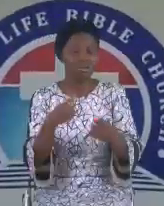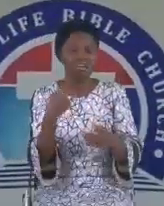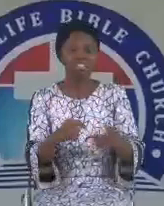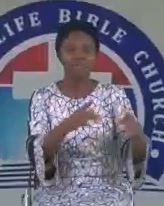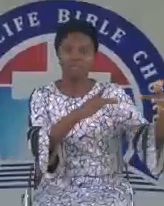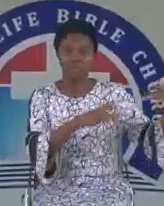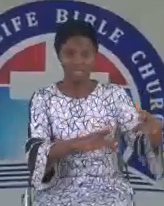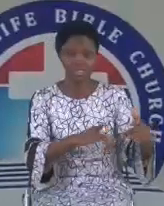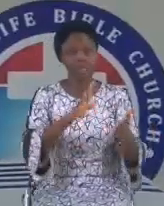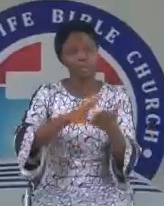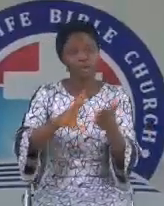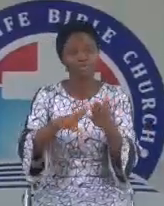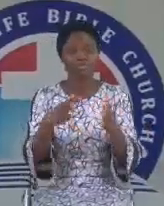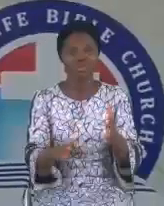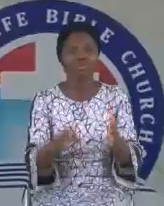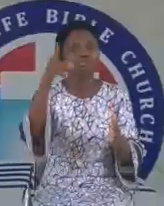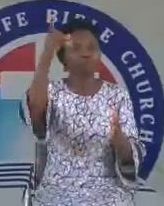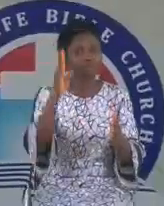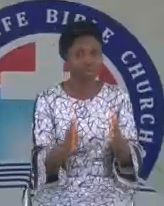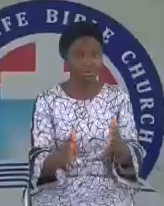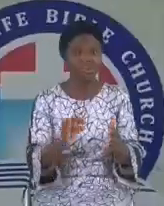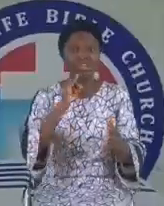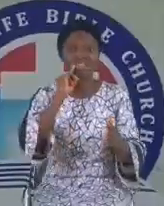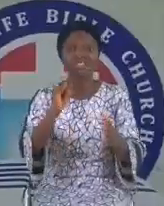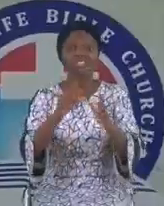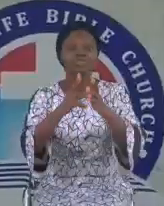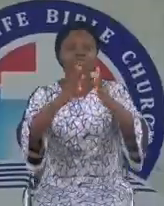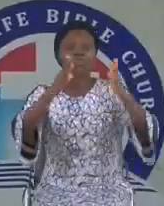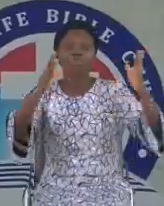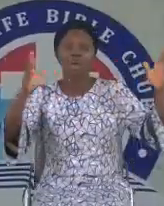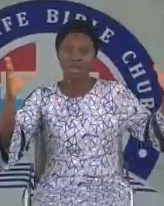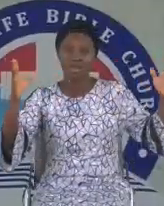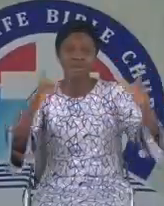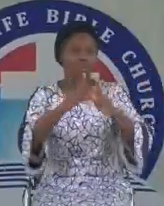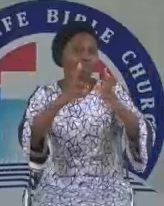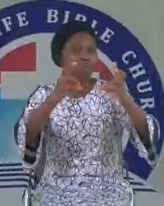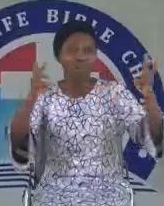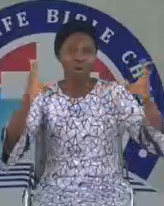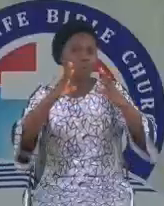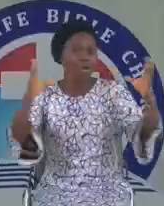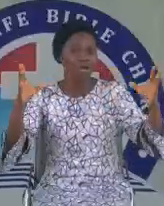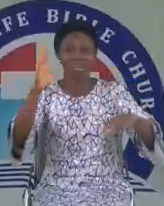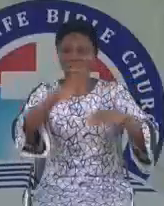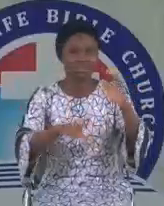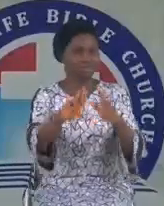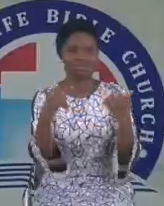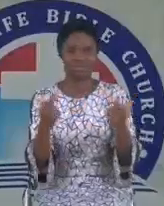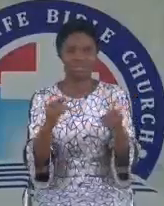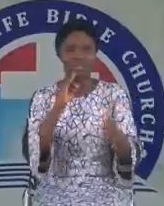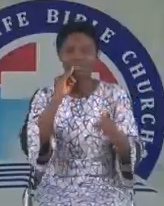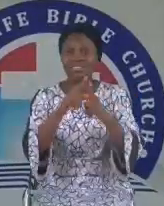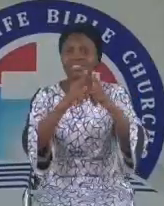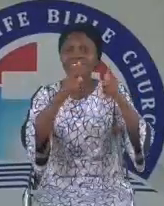the forgiveness of God is wider than your sin. It's greater than your